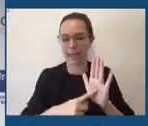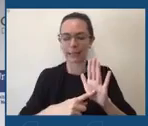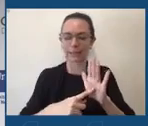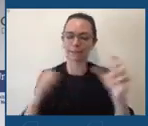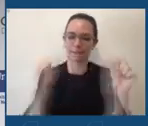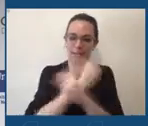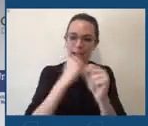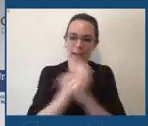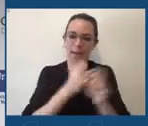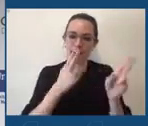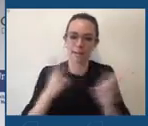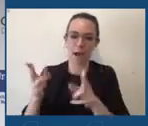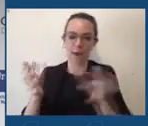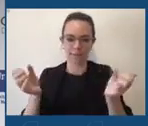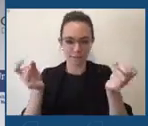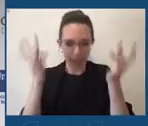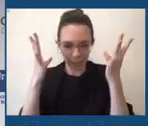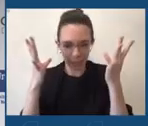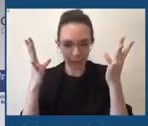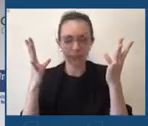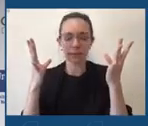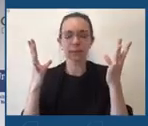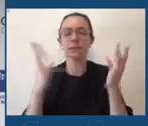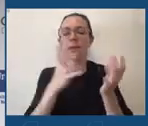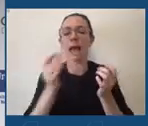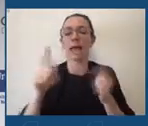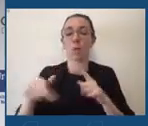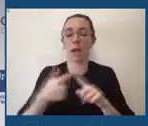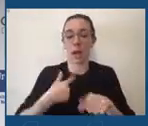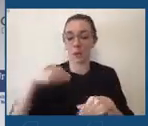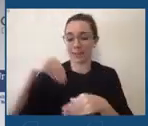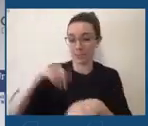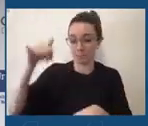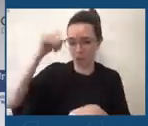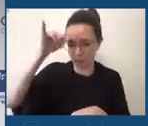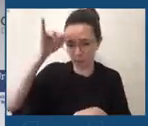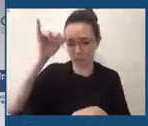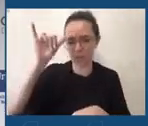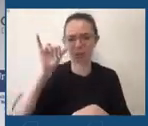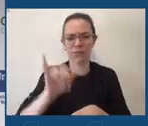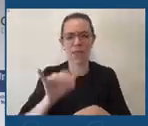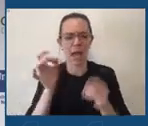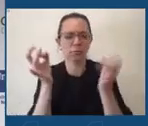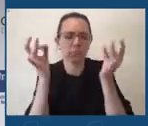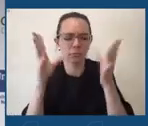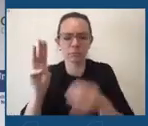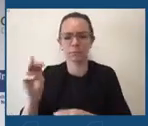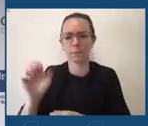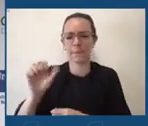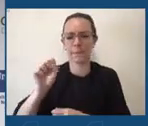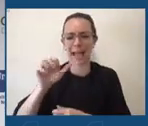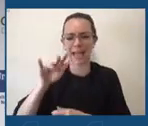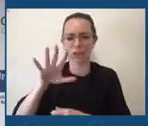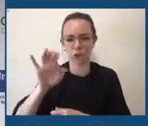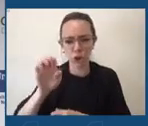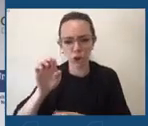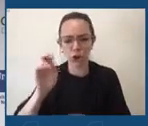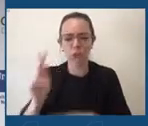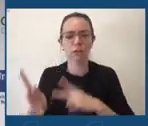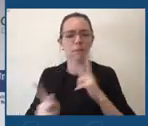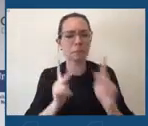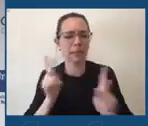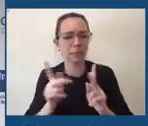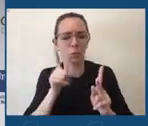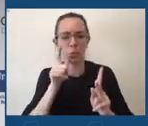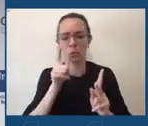Hazel, and I were in Buffalo. That massacre of people shopping at